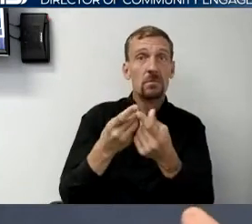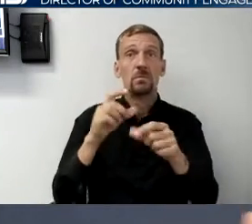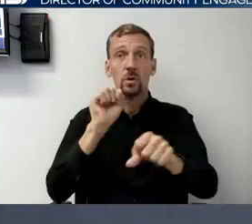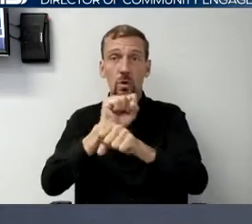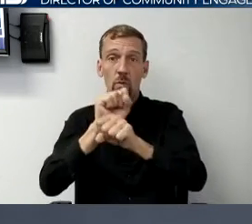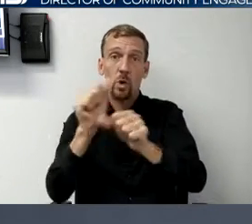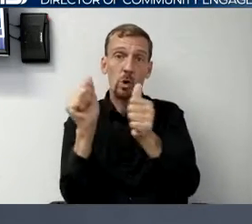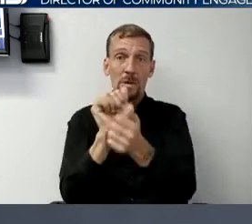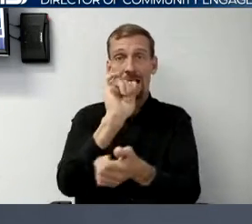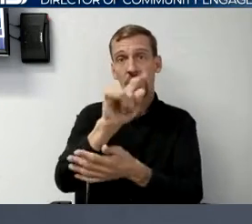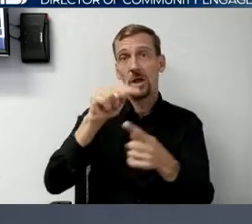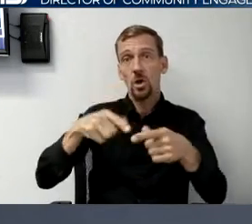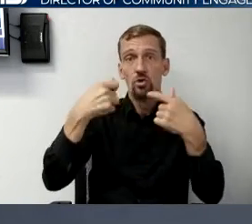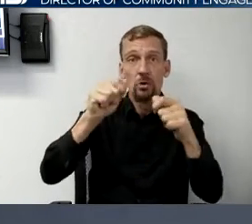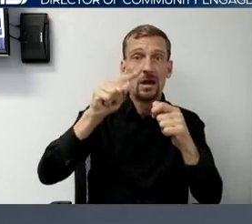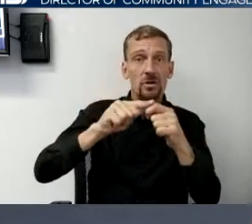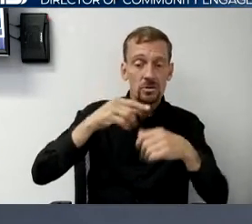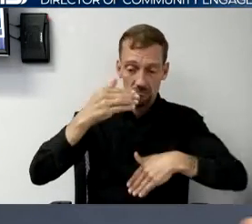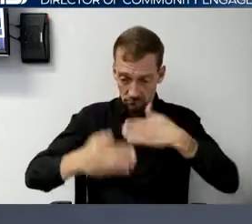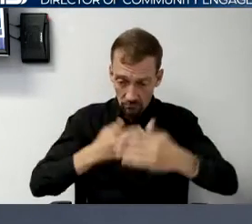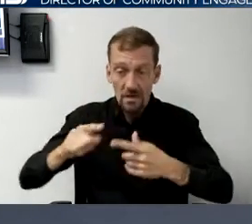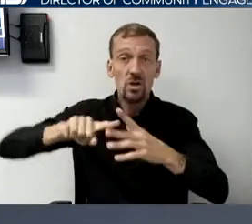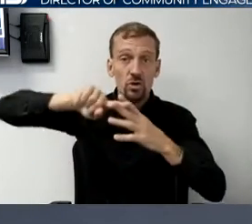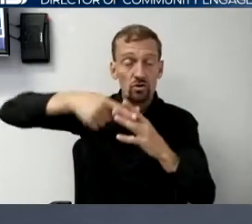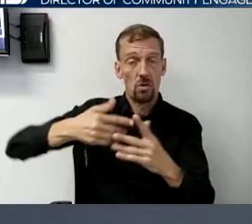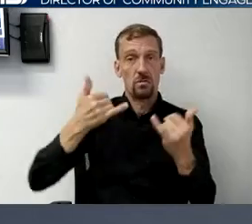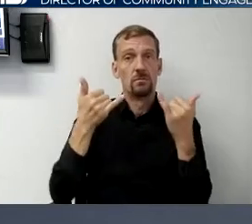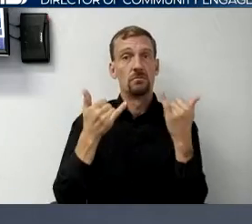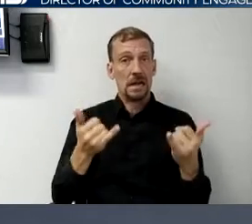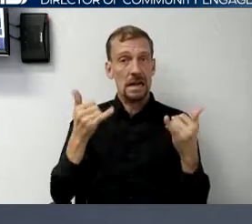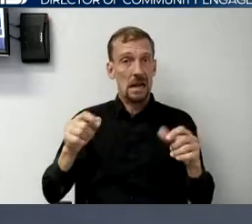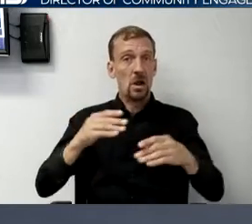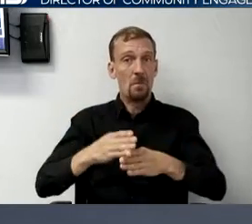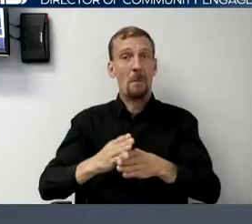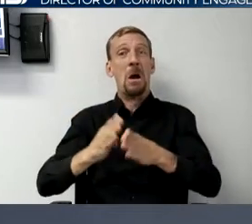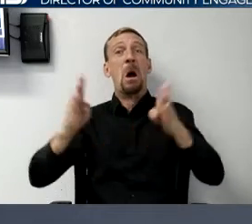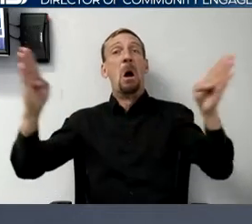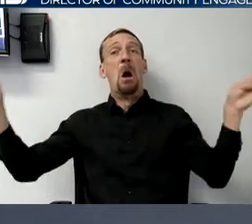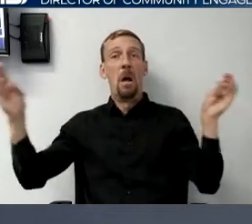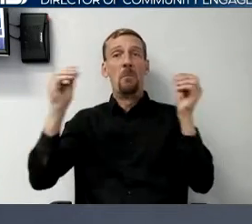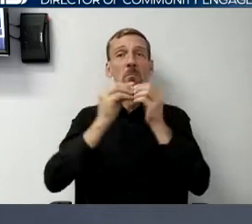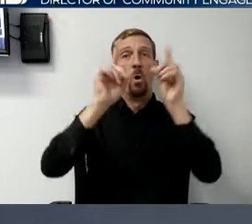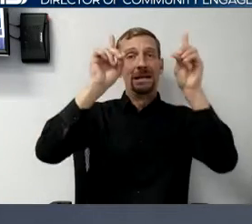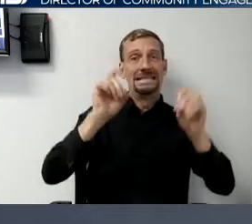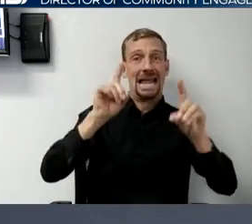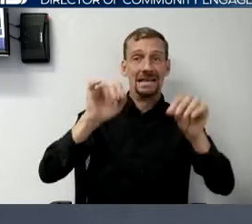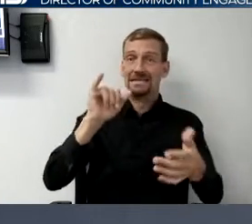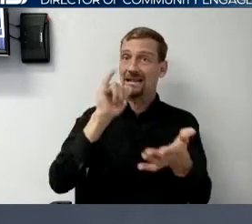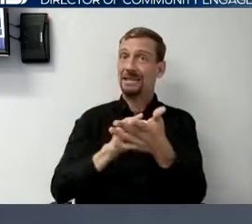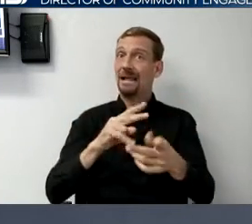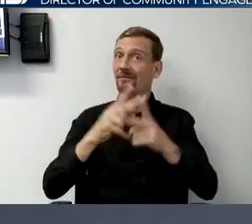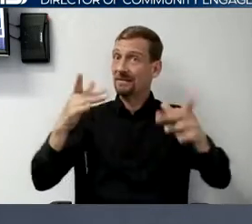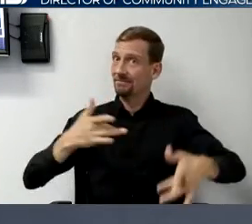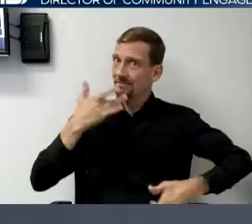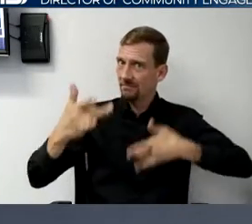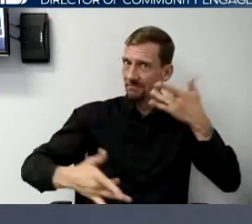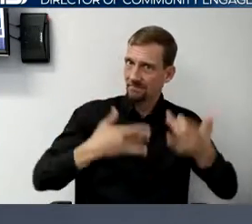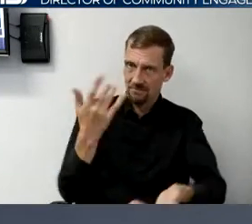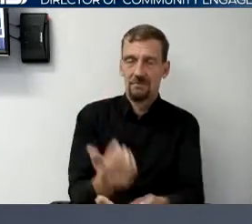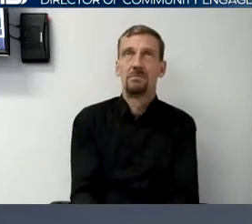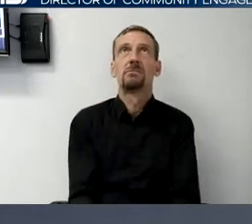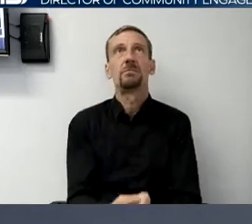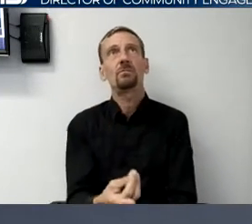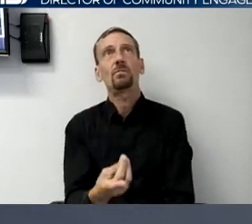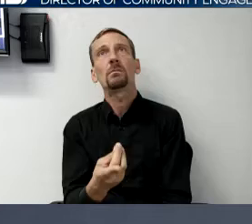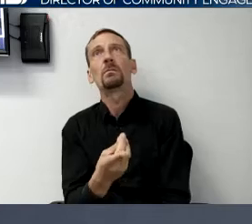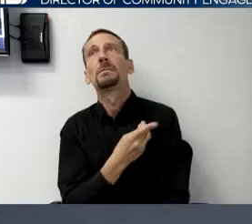able to roll this out and much more broadly test the community. So we're really excited about that. Okay. So